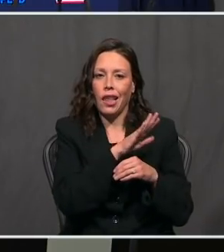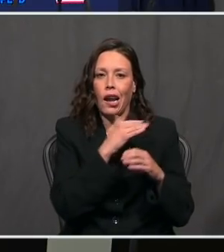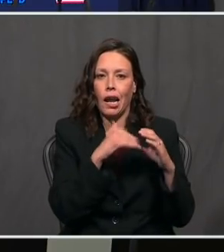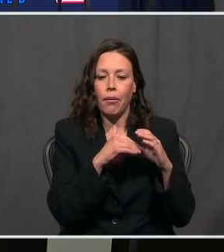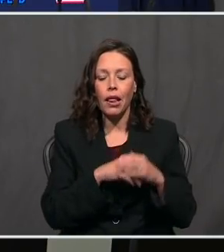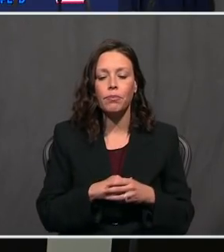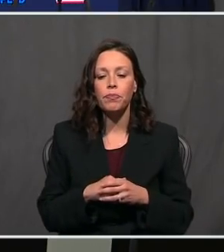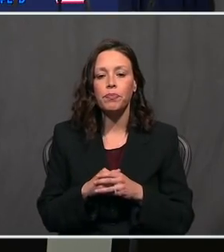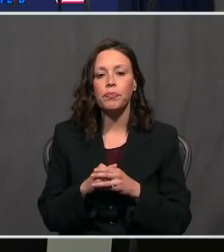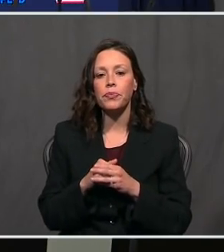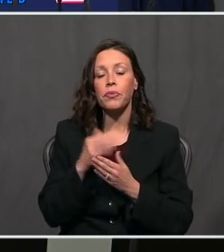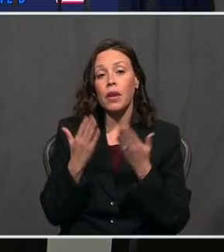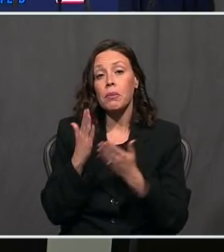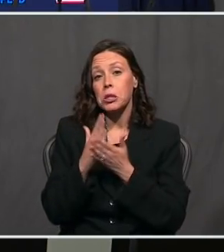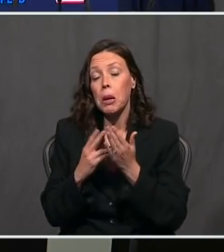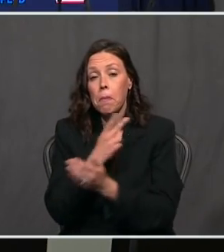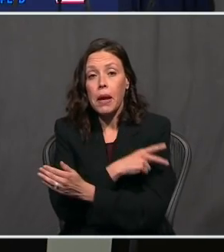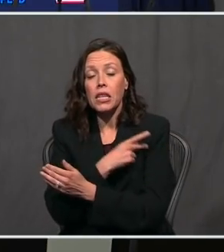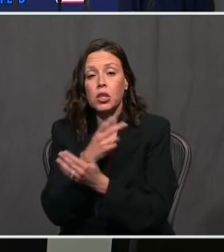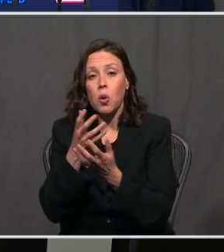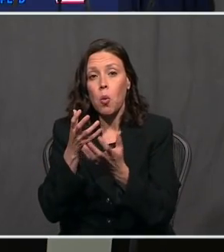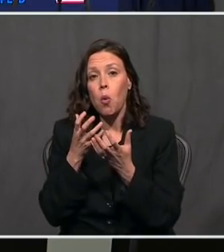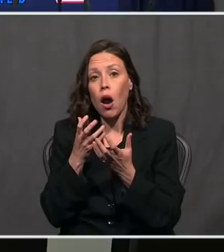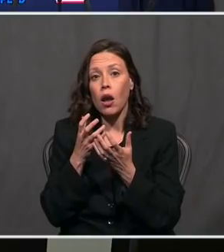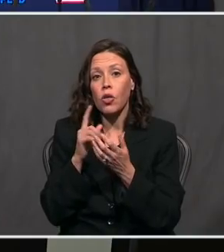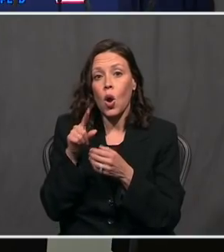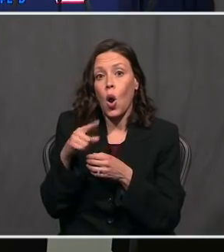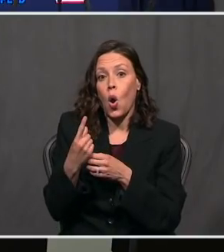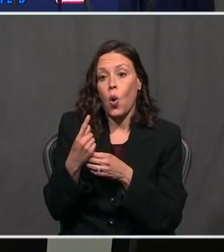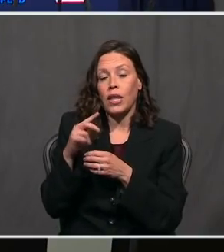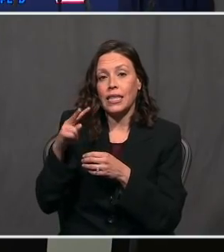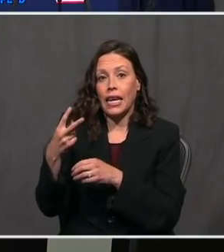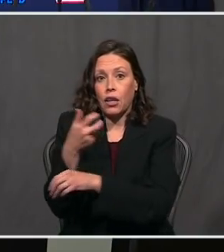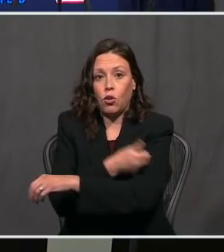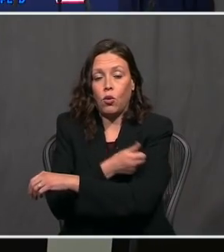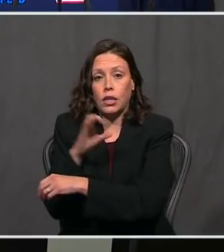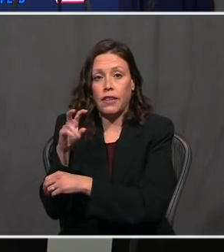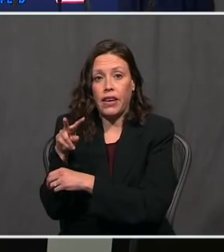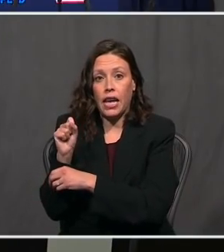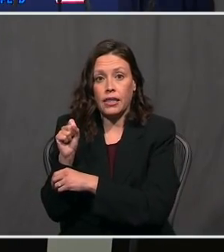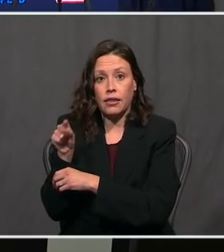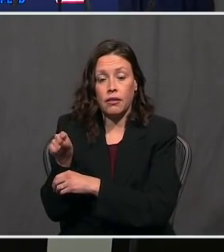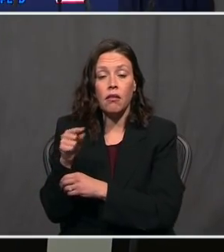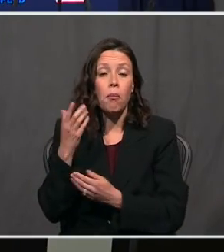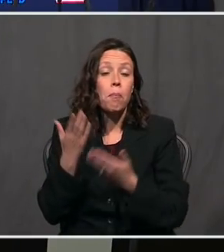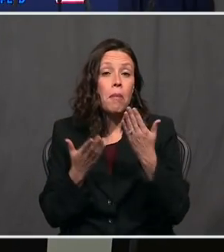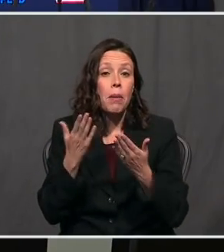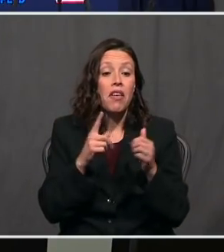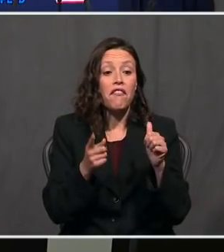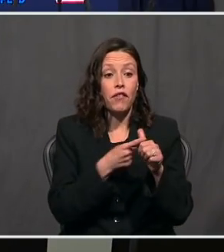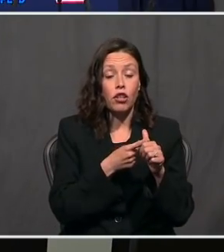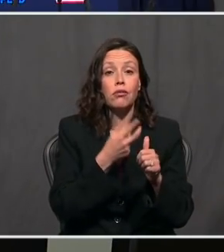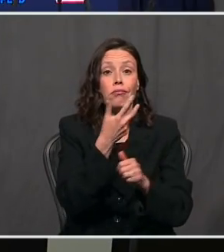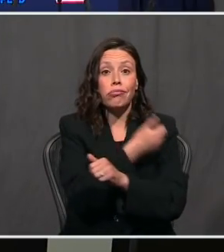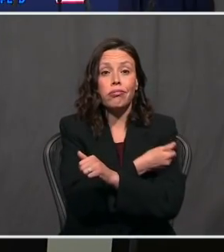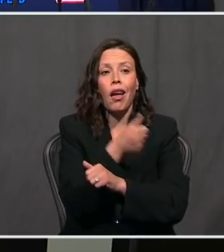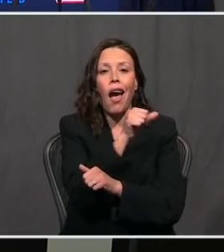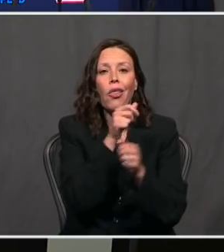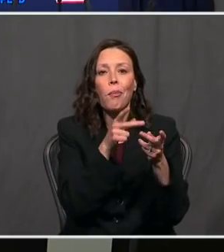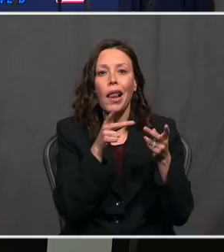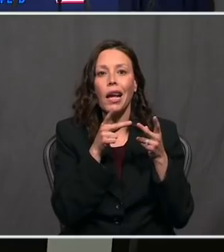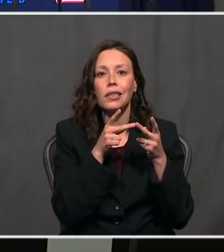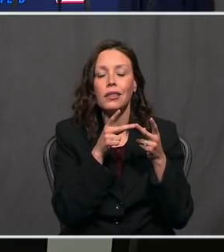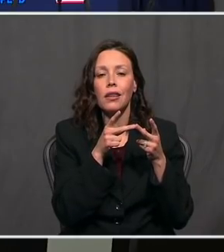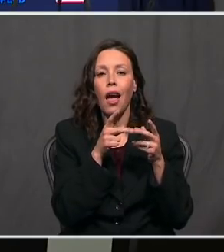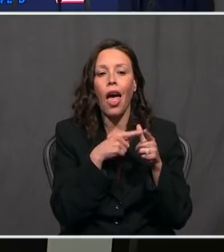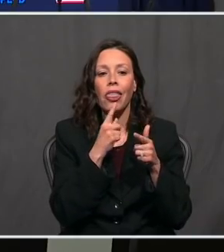think that there may be patients that want to only get their second dose at CVS. So maybe they've gotten their first dose somewhere else,